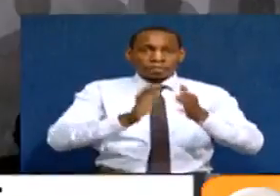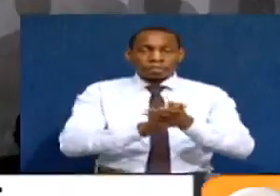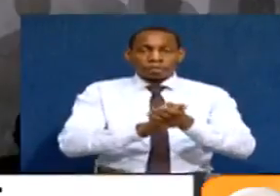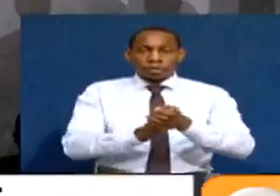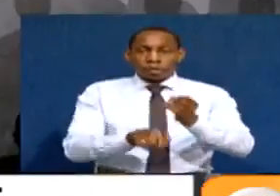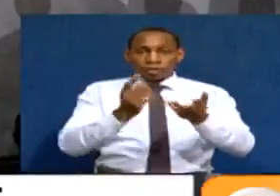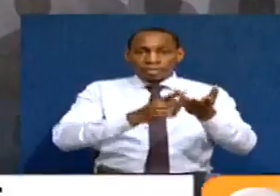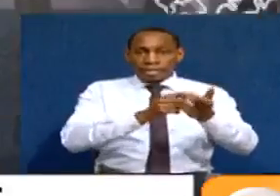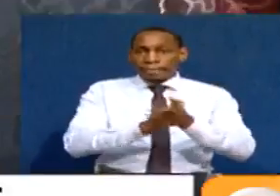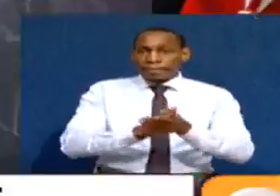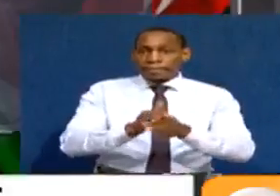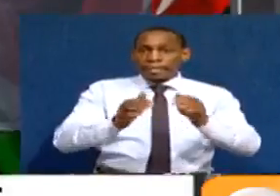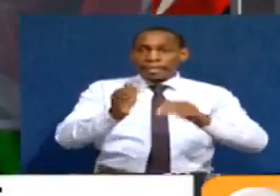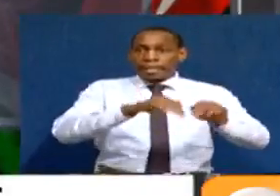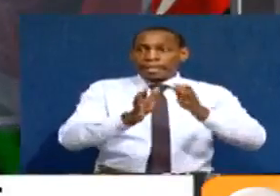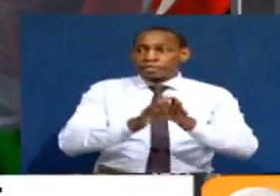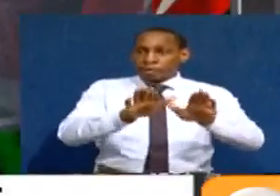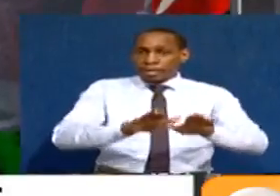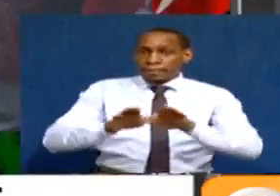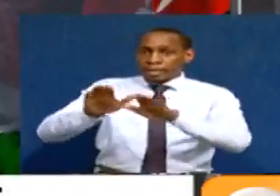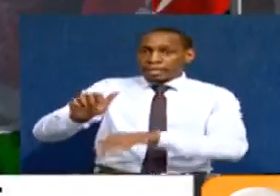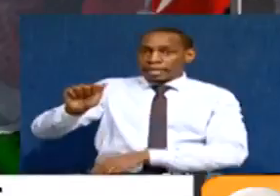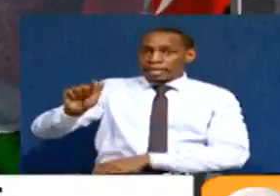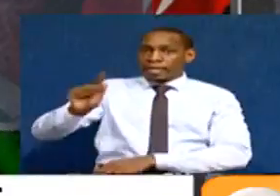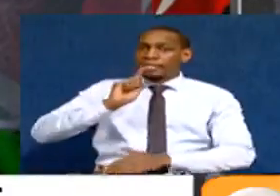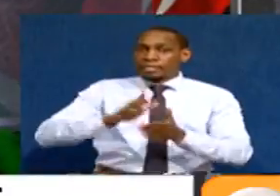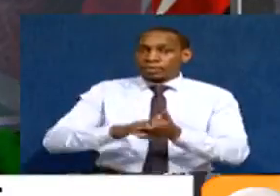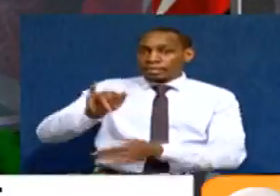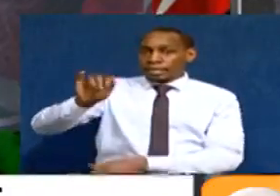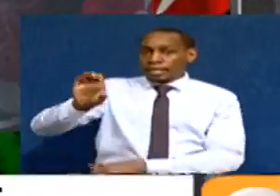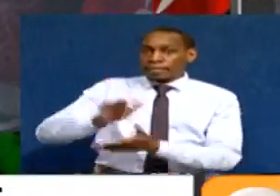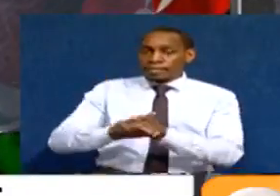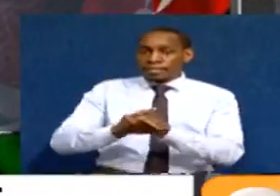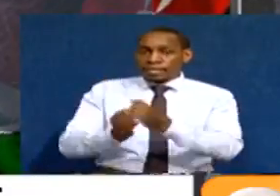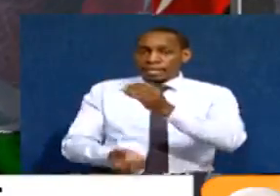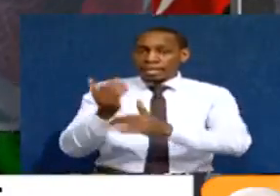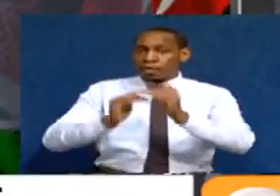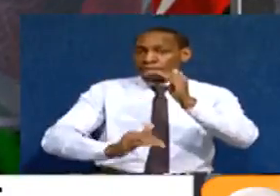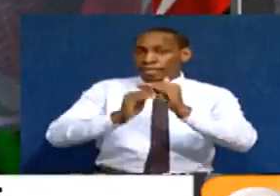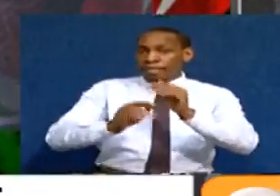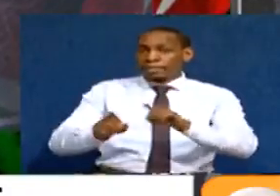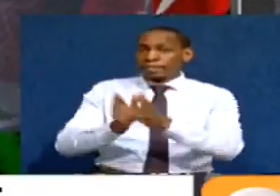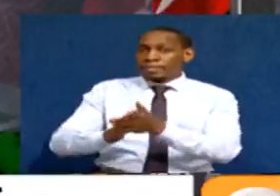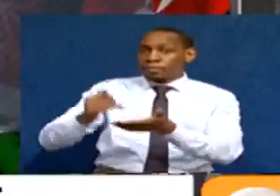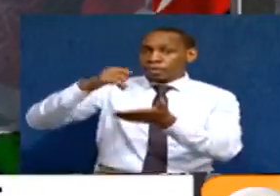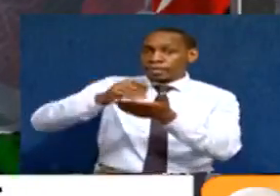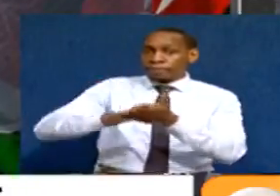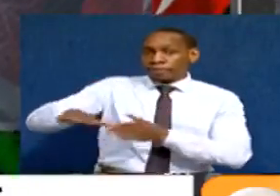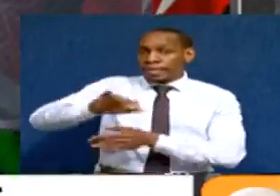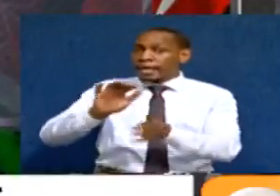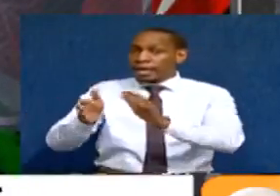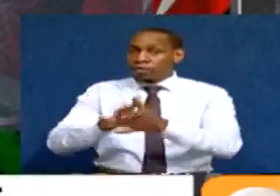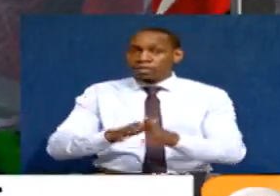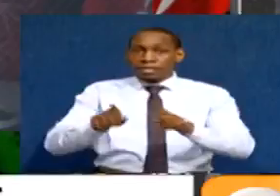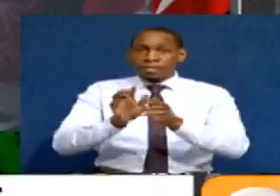figure. The Elections Campaign Financing Act provides that in IEBC coming up with the limits, they shall consider the geographical